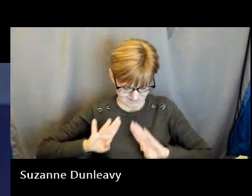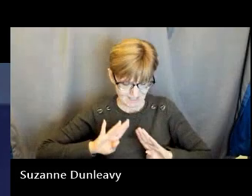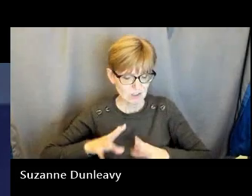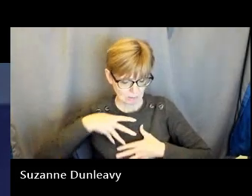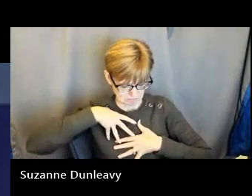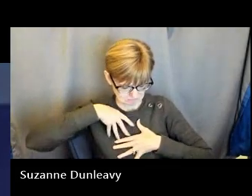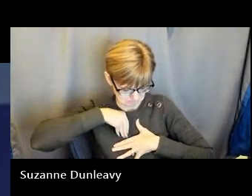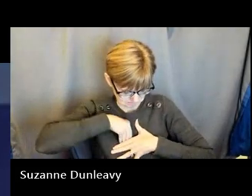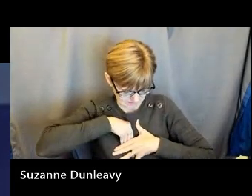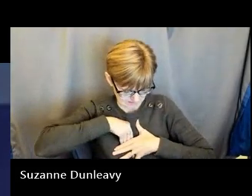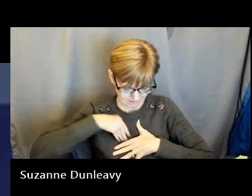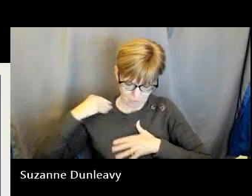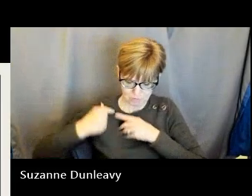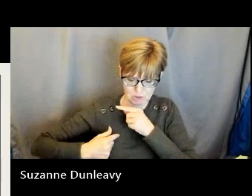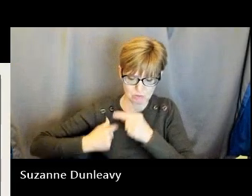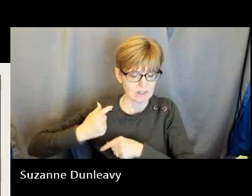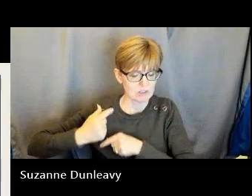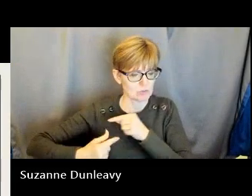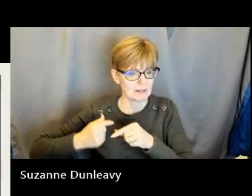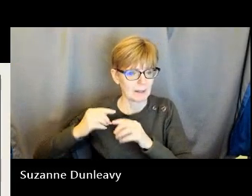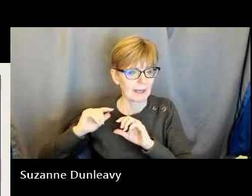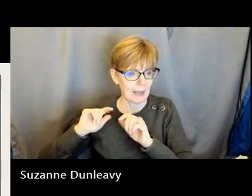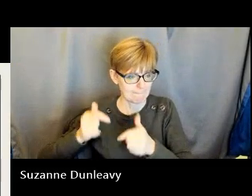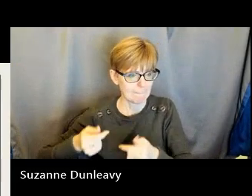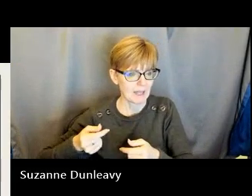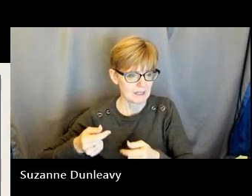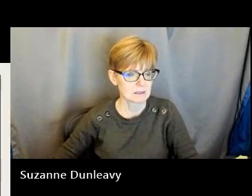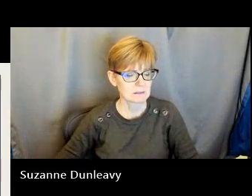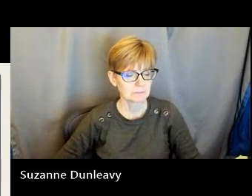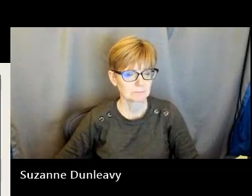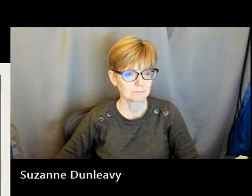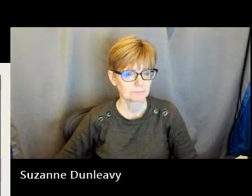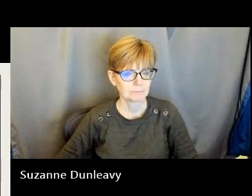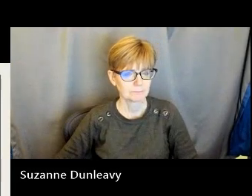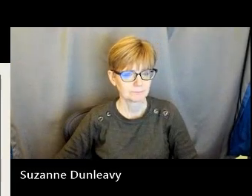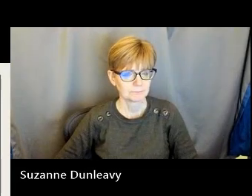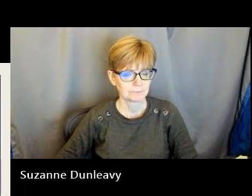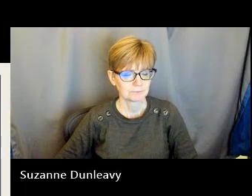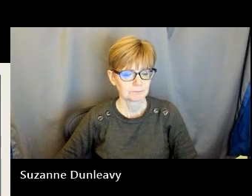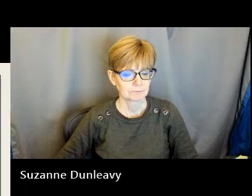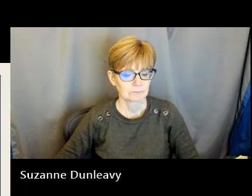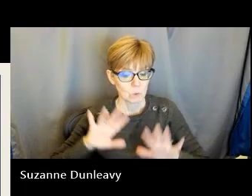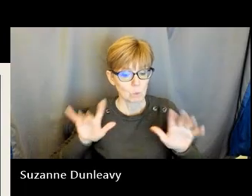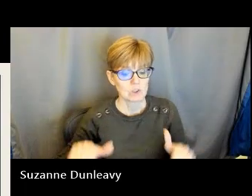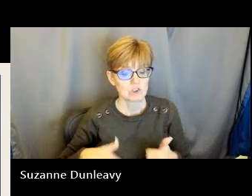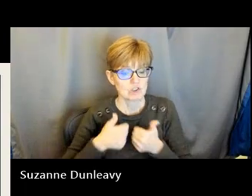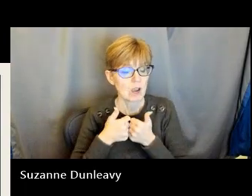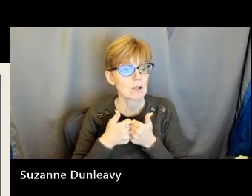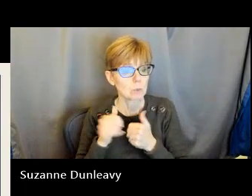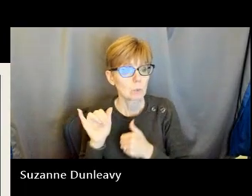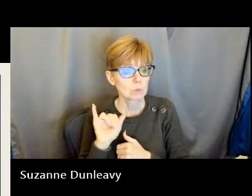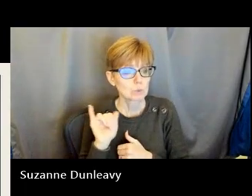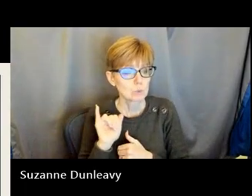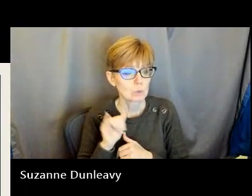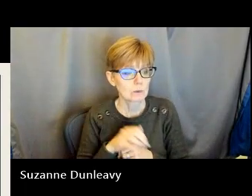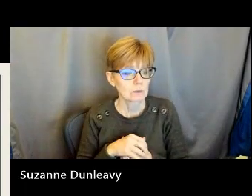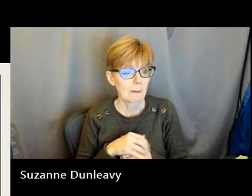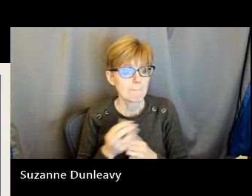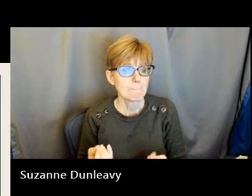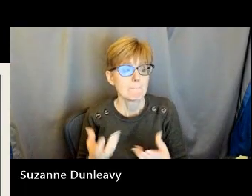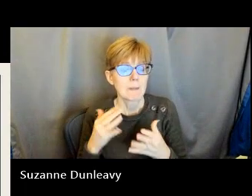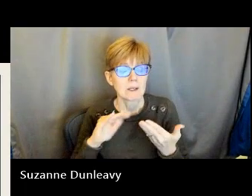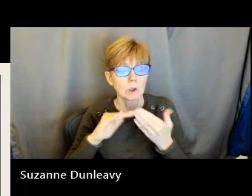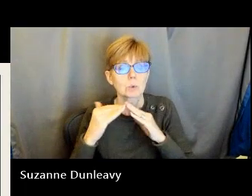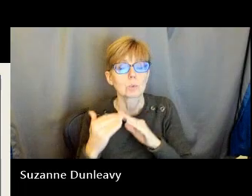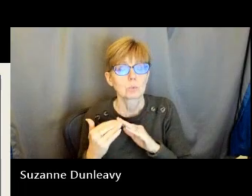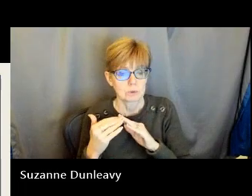from generation to generation. And what's challenging further is that for many of these communities, they're